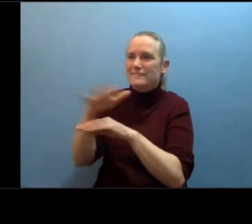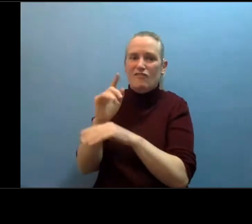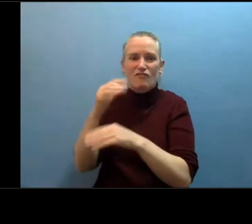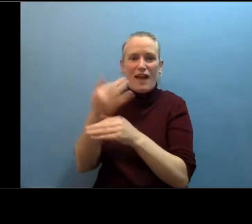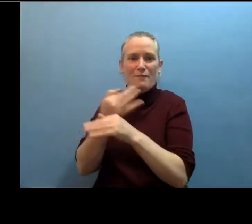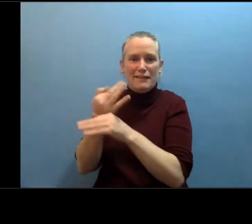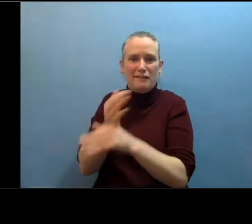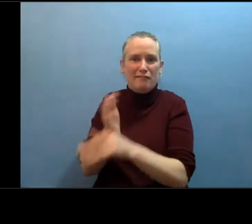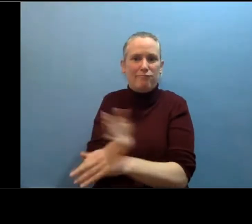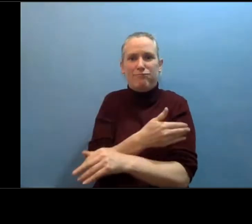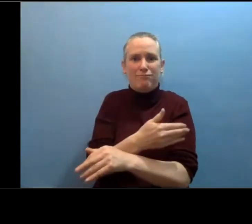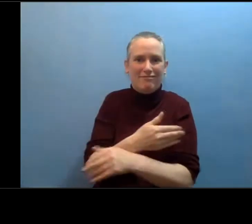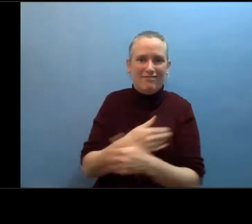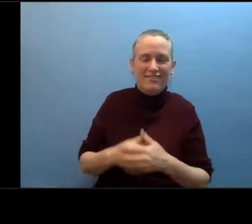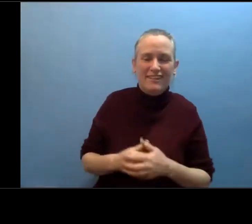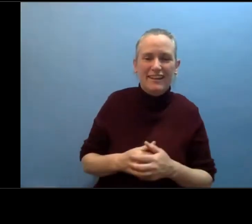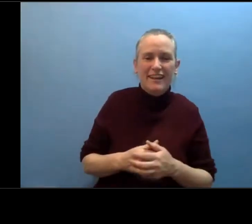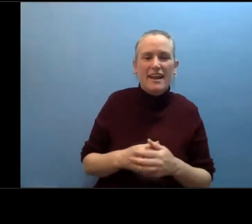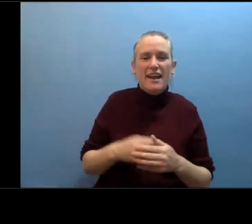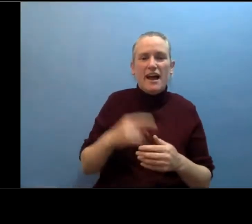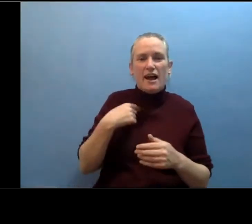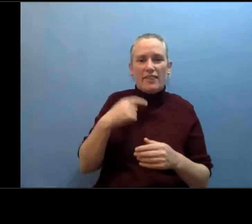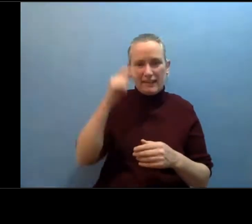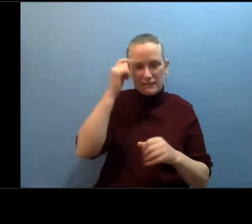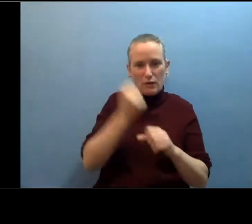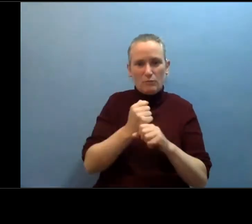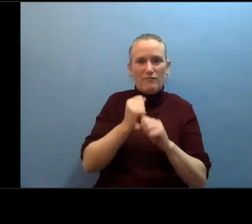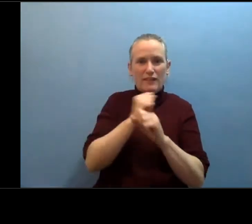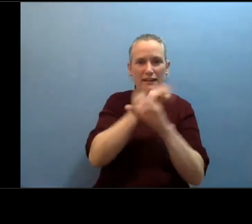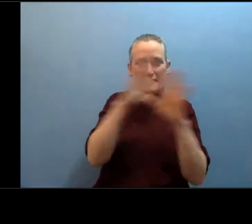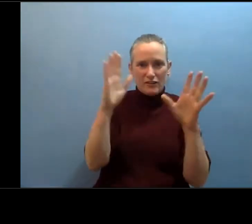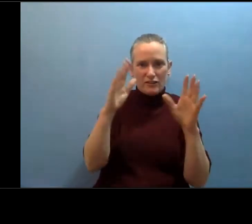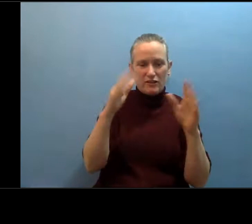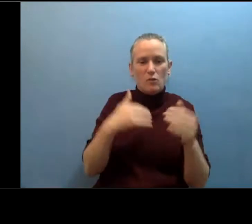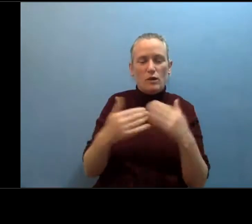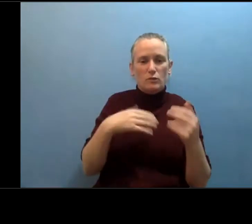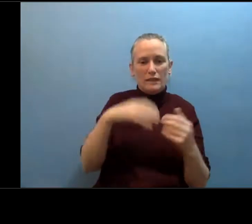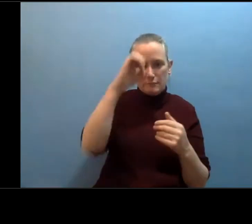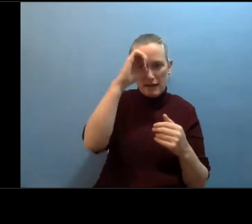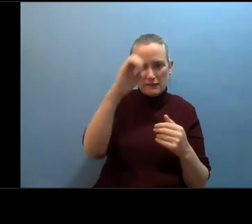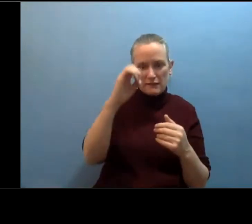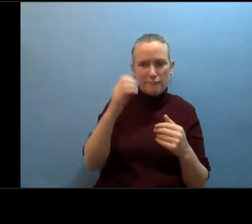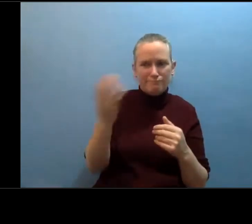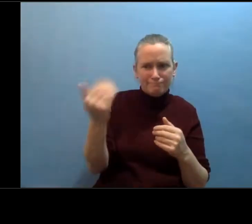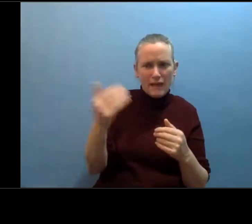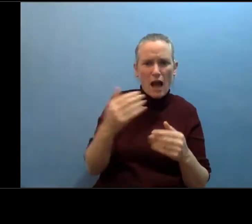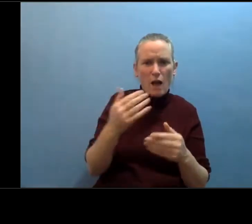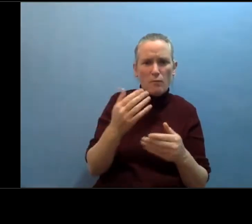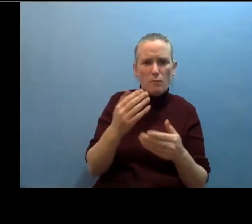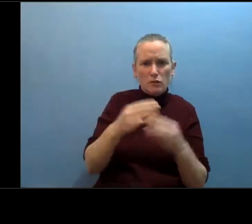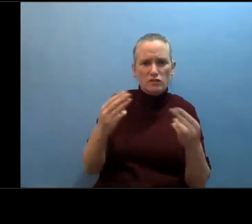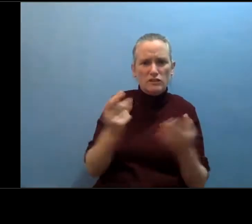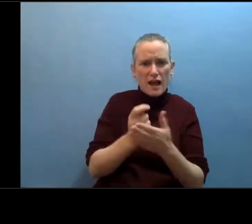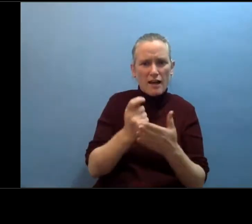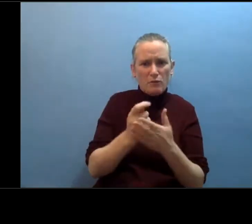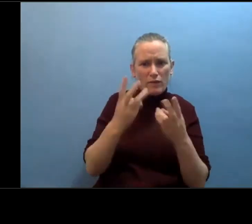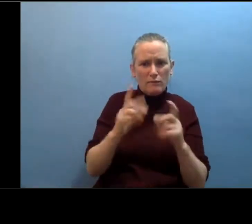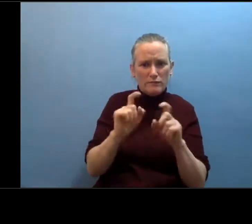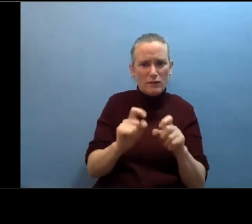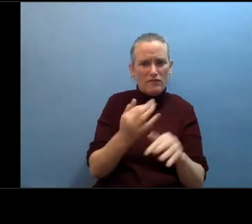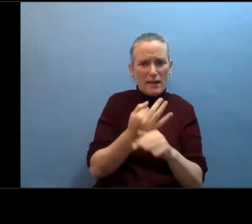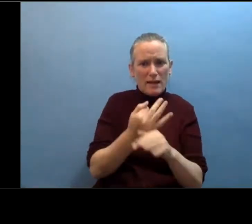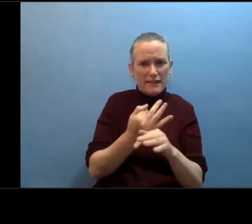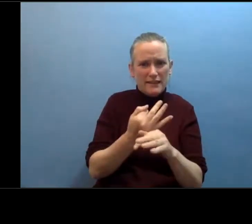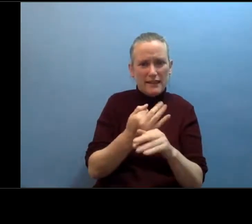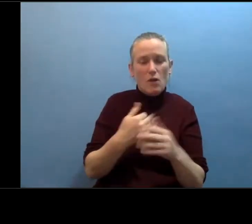you know, what your expectations are in terms of time spent with the family. You know, what do you want? What do you expect from your